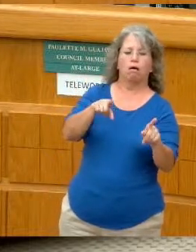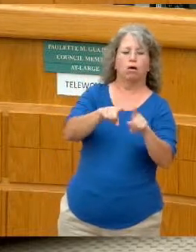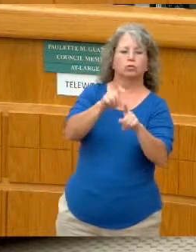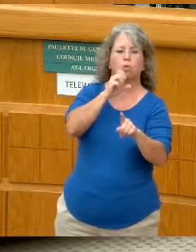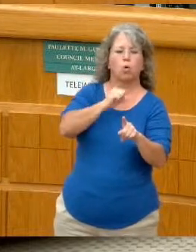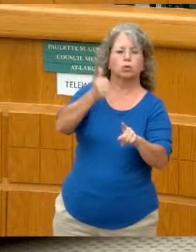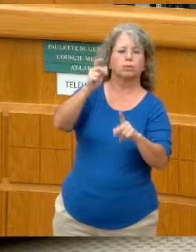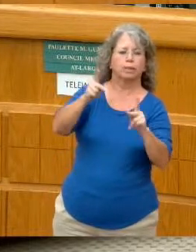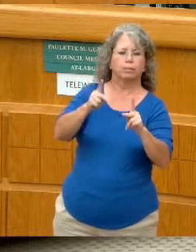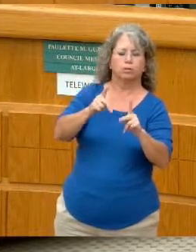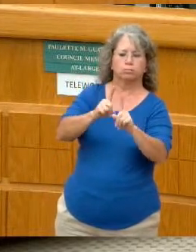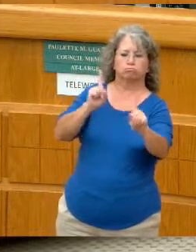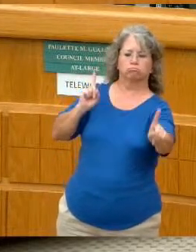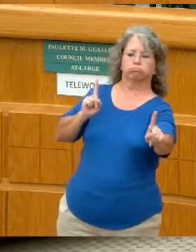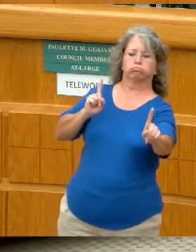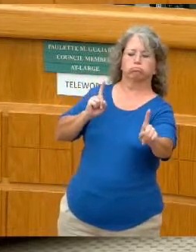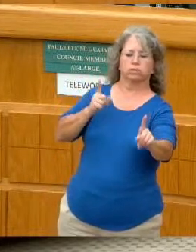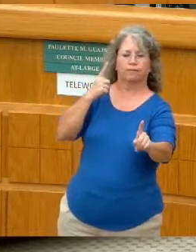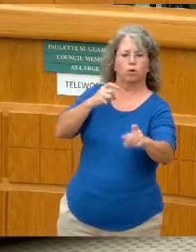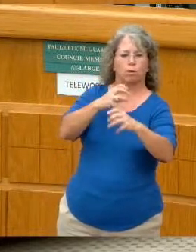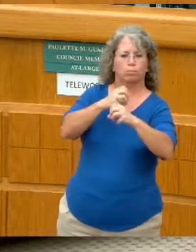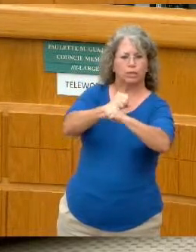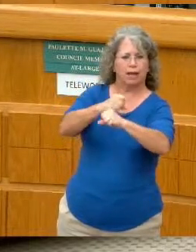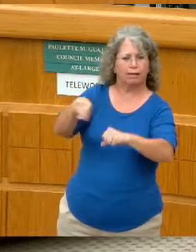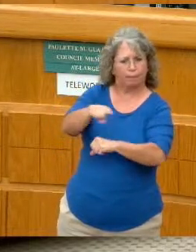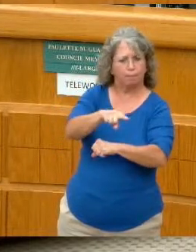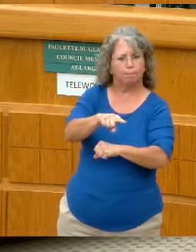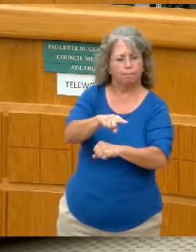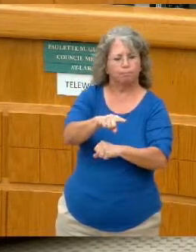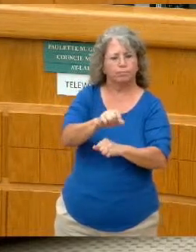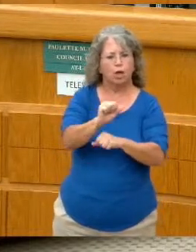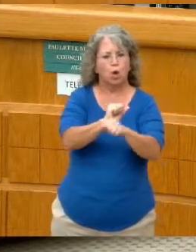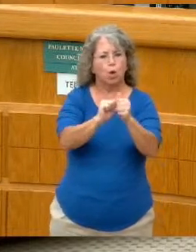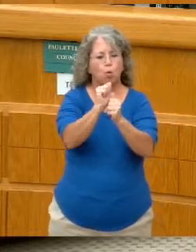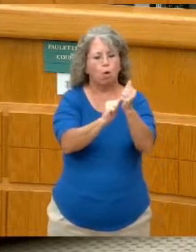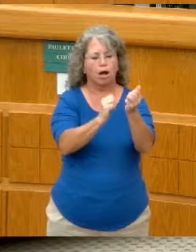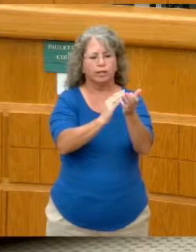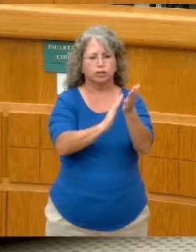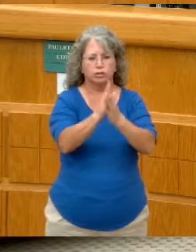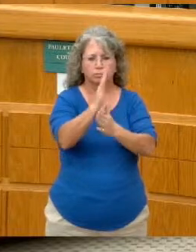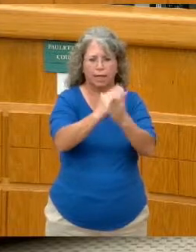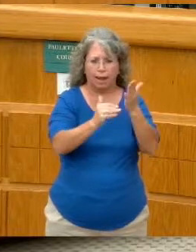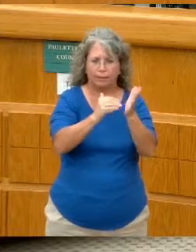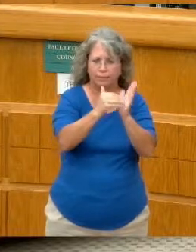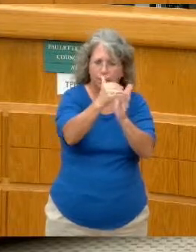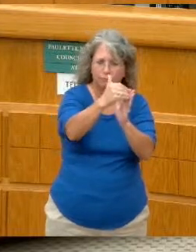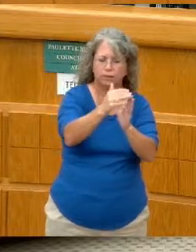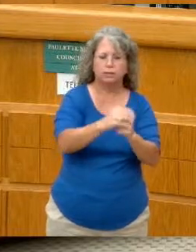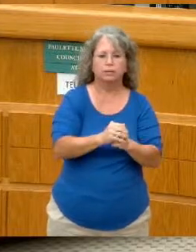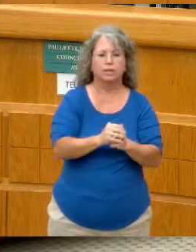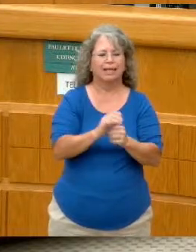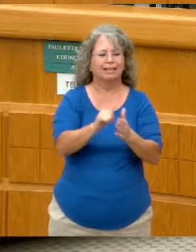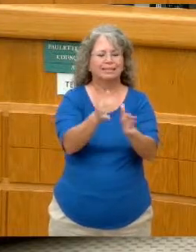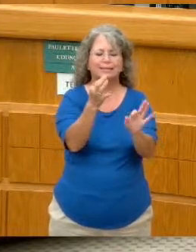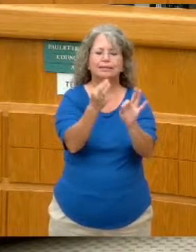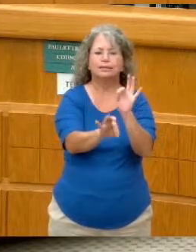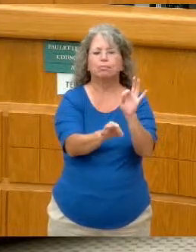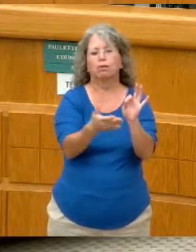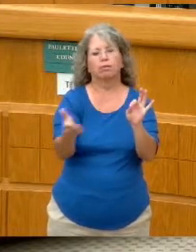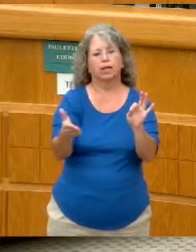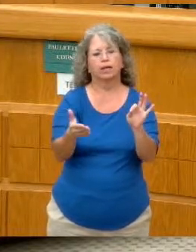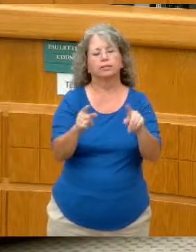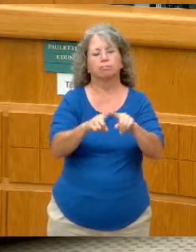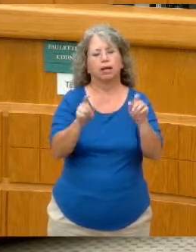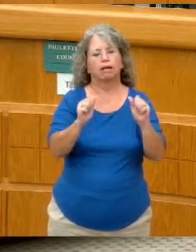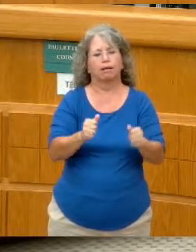and wash your hands as often as possible. These simplistic but effective measures can help us decrease the number of